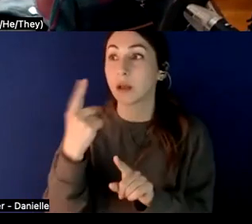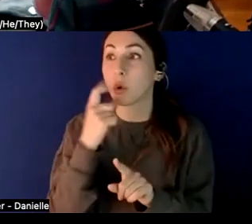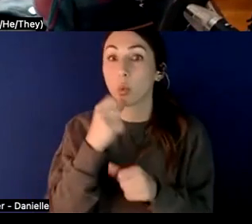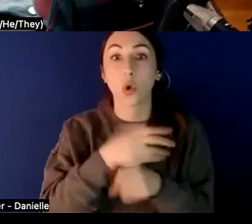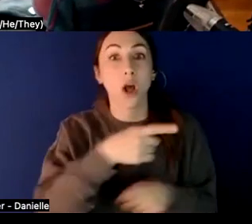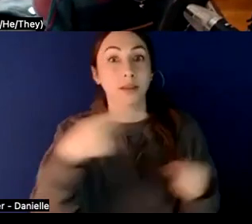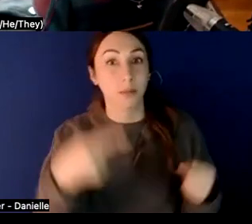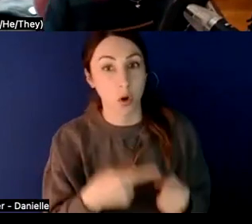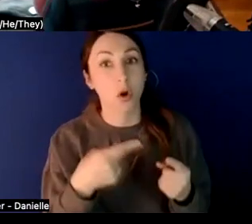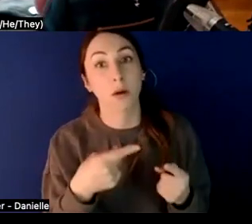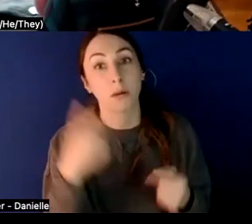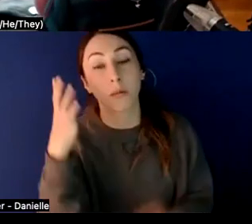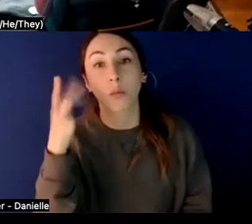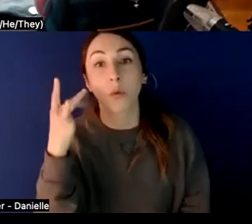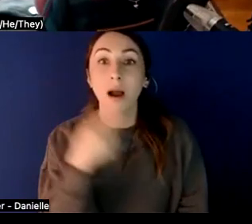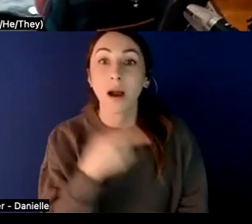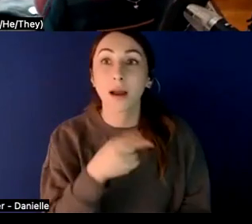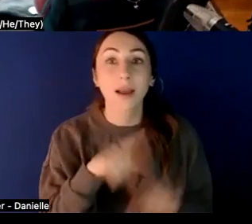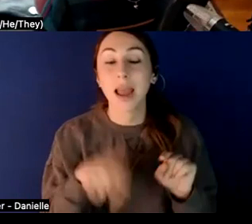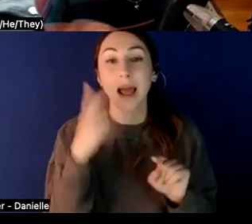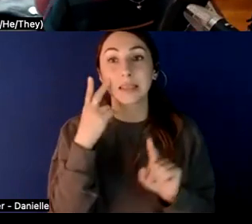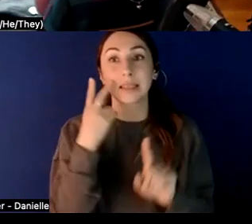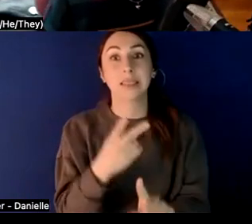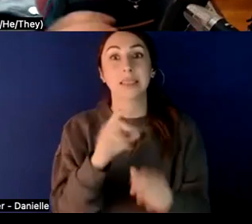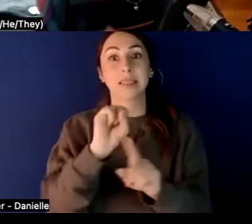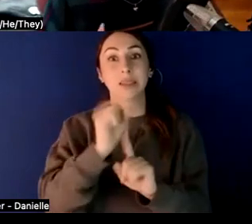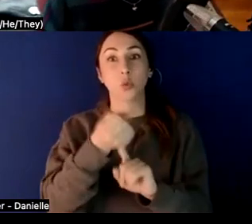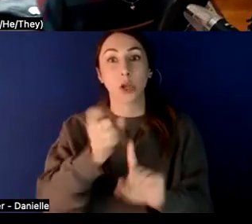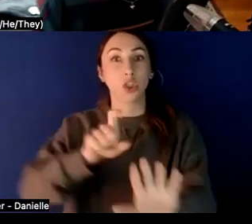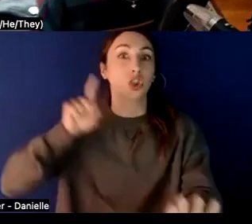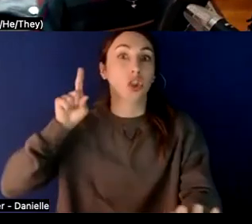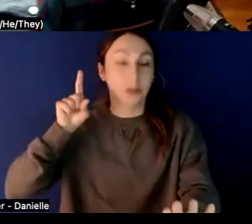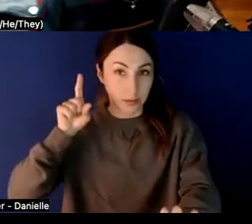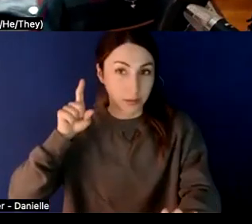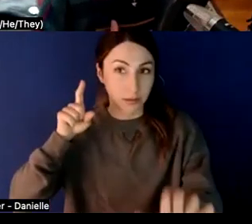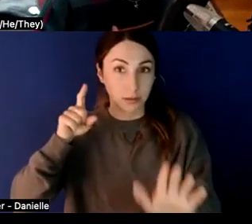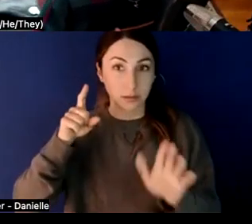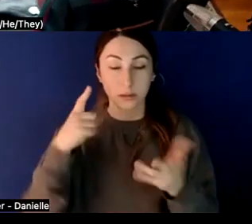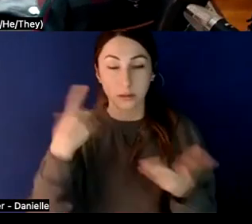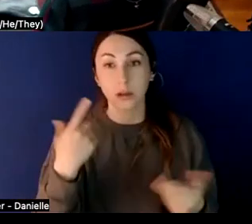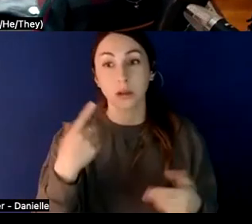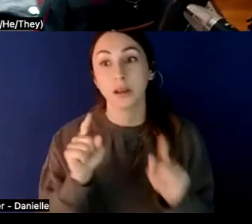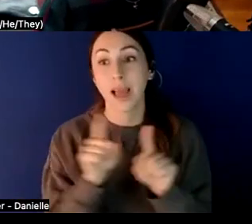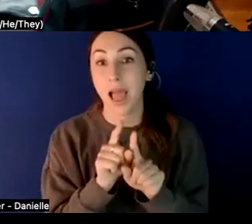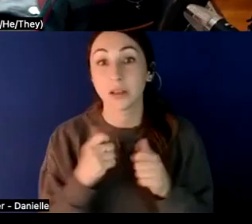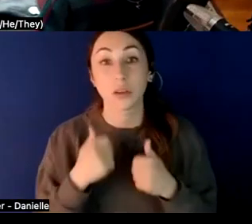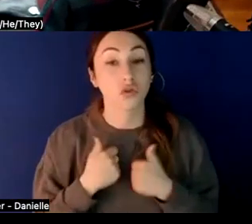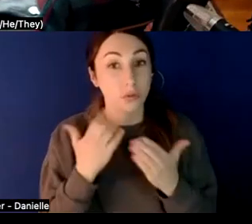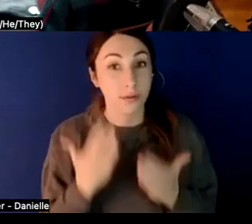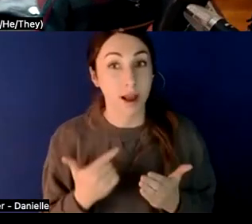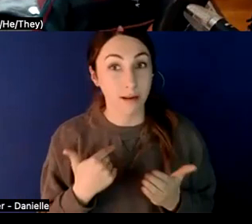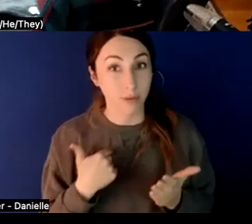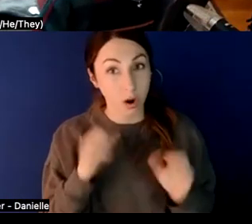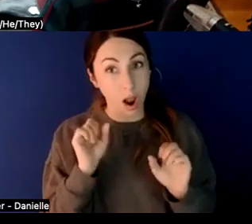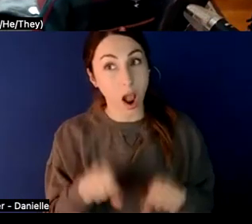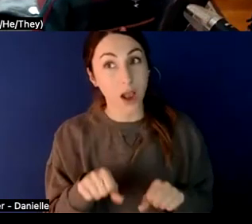not, because they're not able to see the situation outside looking in. As a survivor, I can acknowledge that. And I also